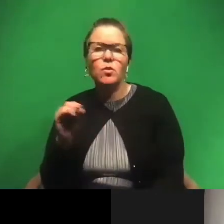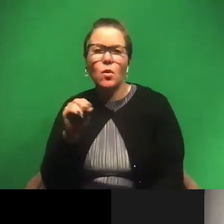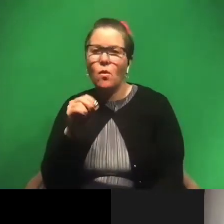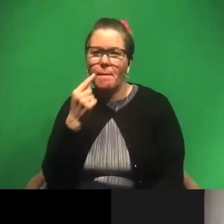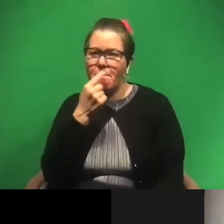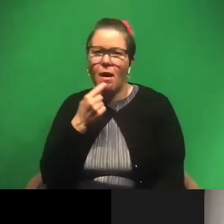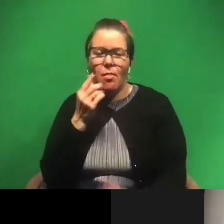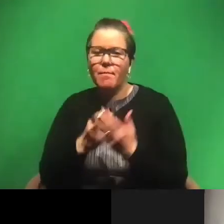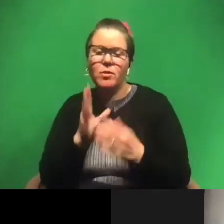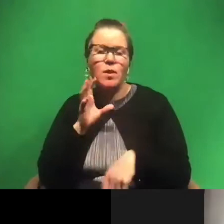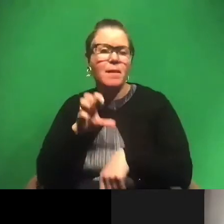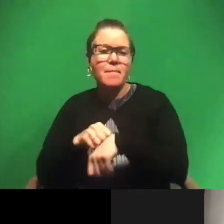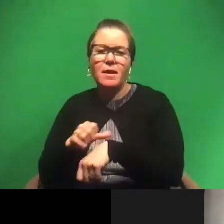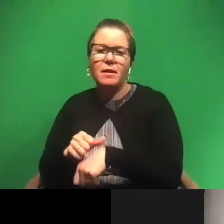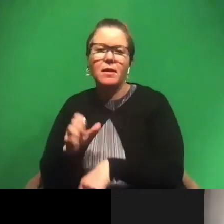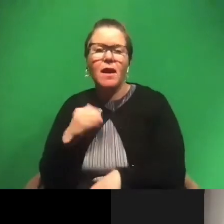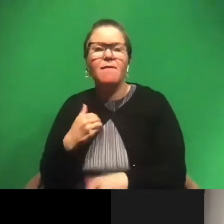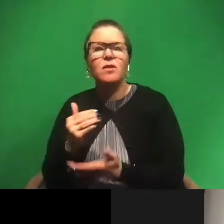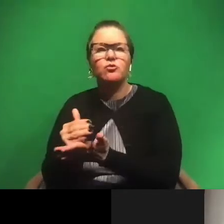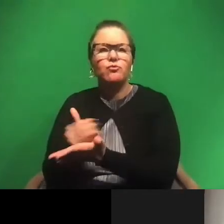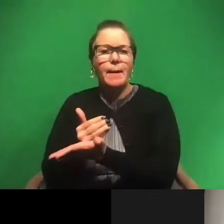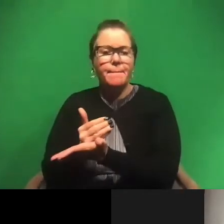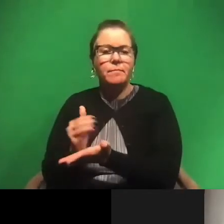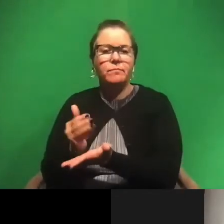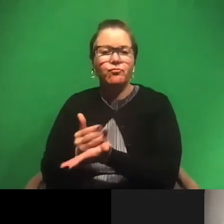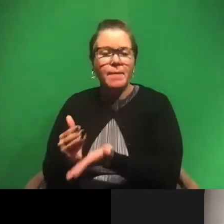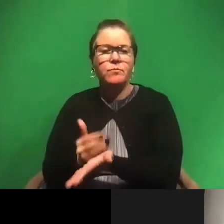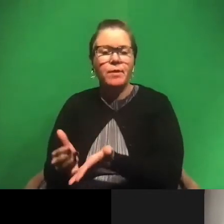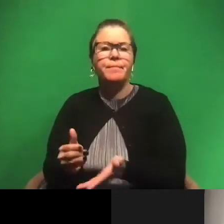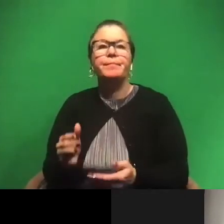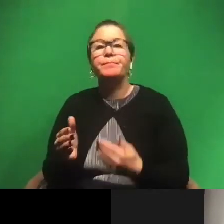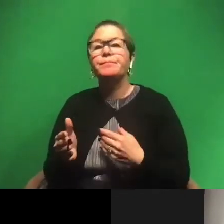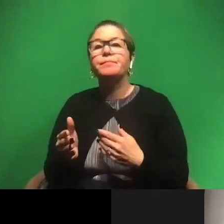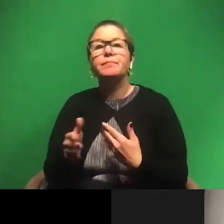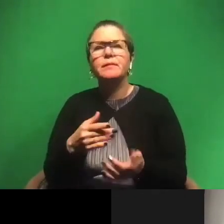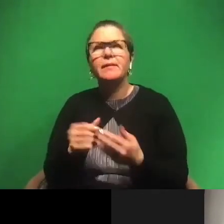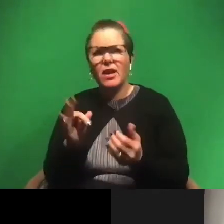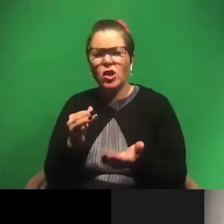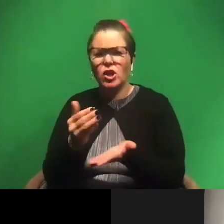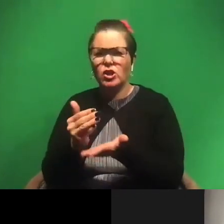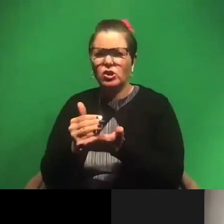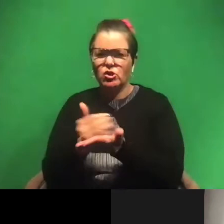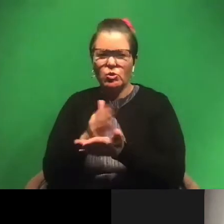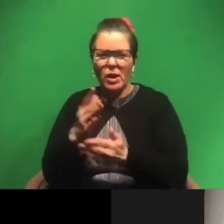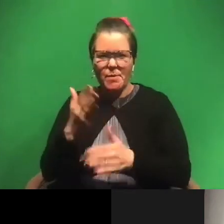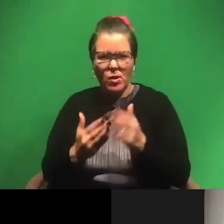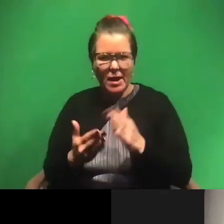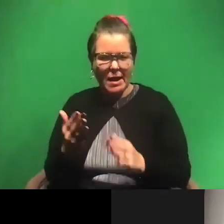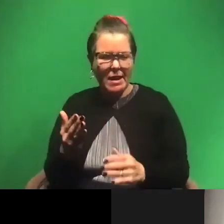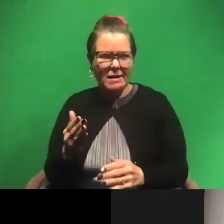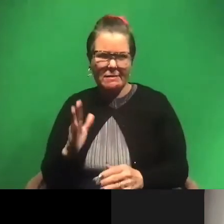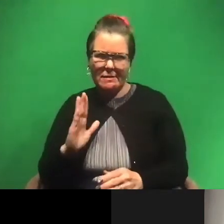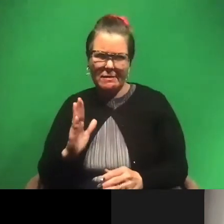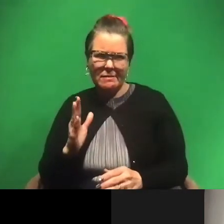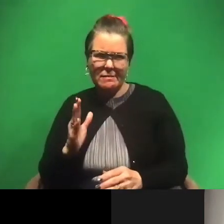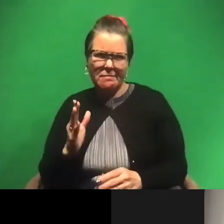They have mouth parts that scrape. And so even if they could scrape your hand, which that's never, I don't think they would